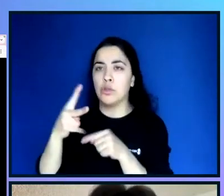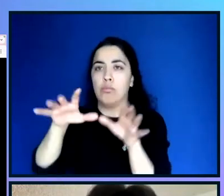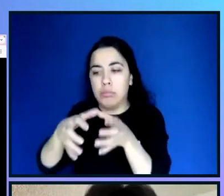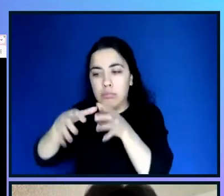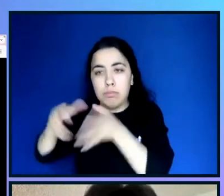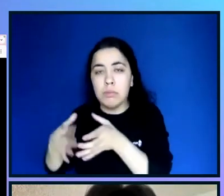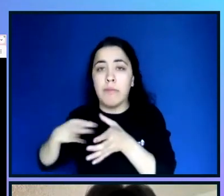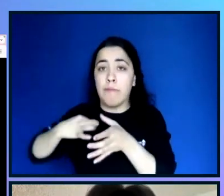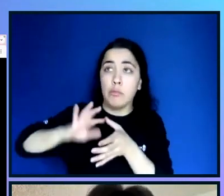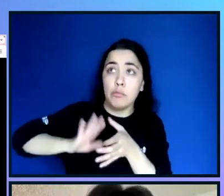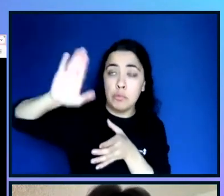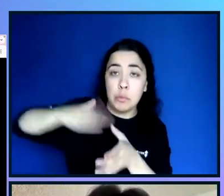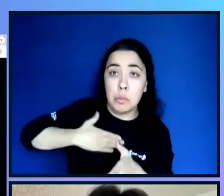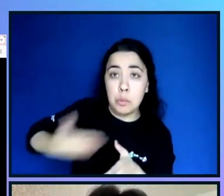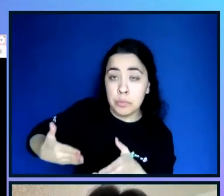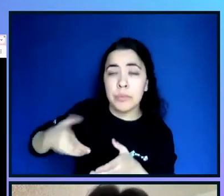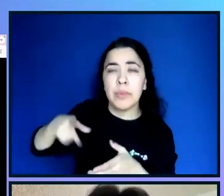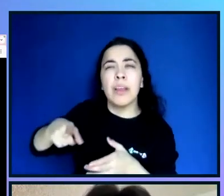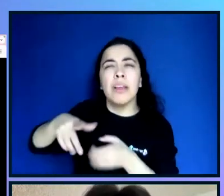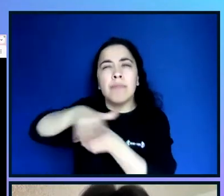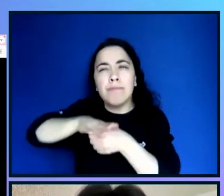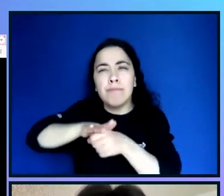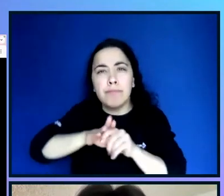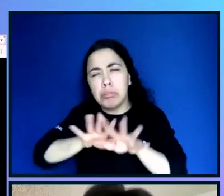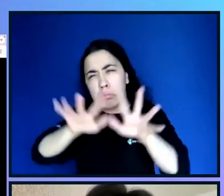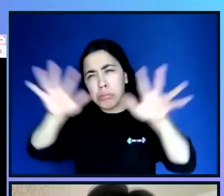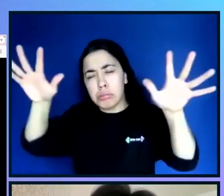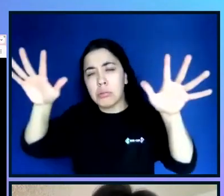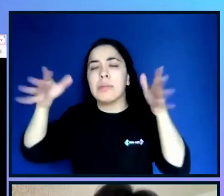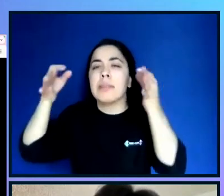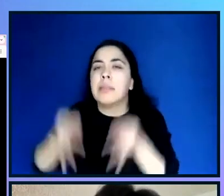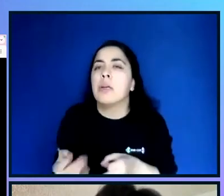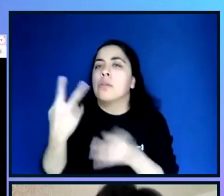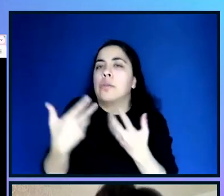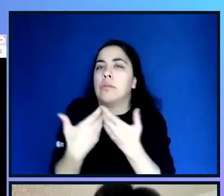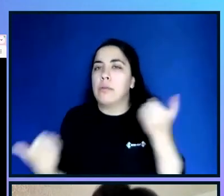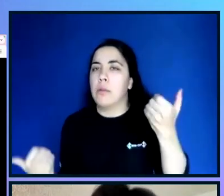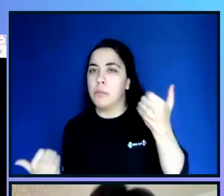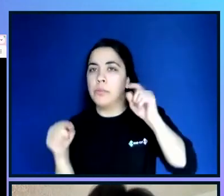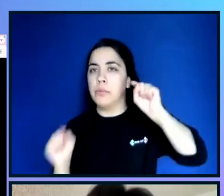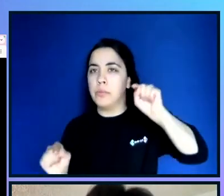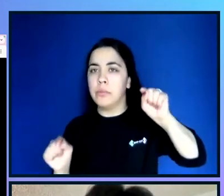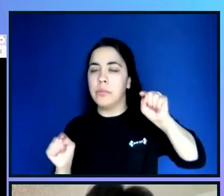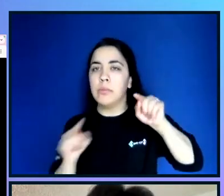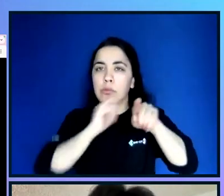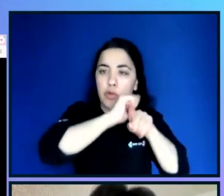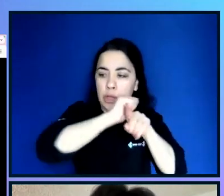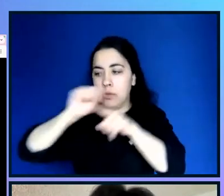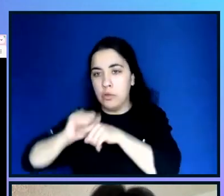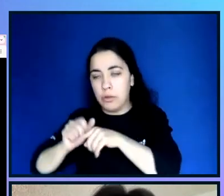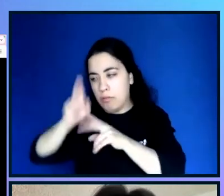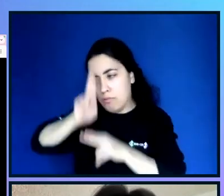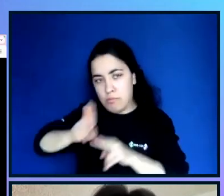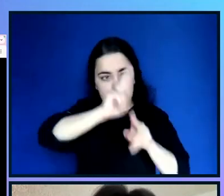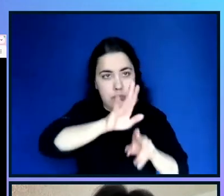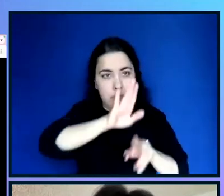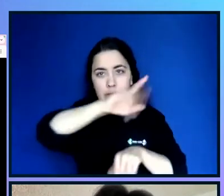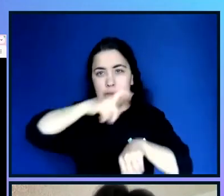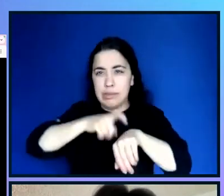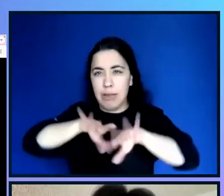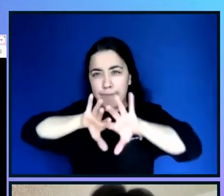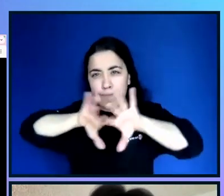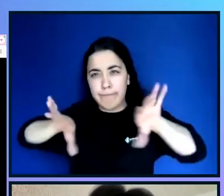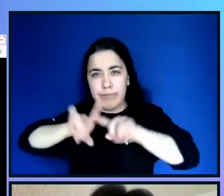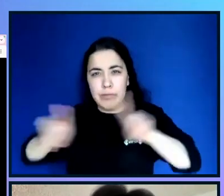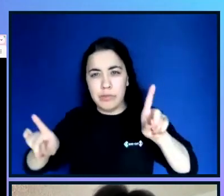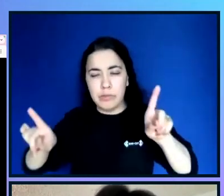different geographic regions, we decided to have 2 different boot camps to honor those time zones. And that allowed us to have even more subtle variations in